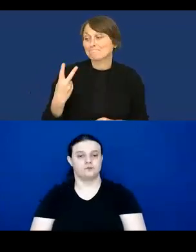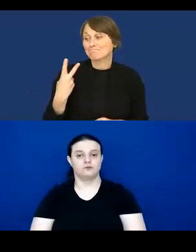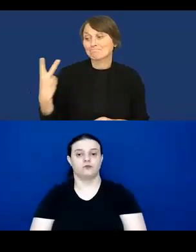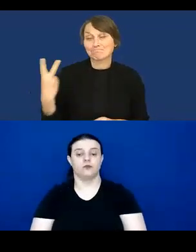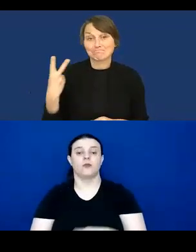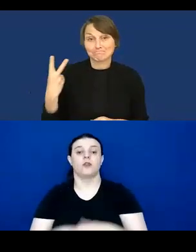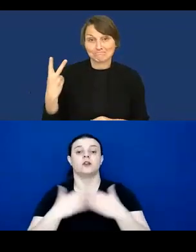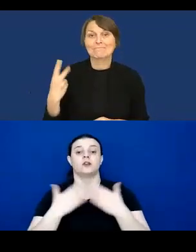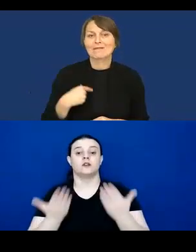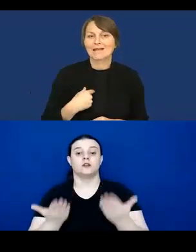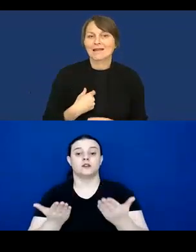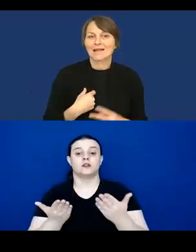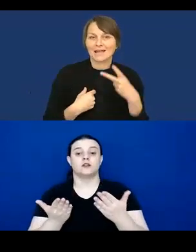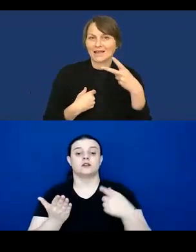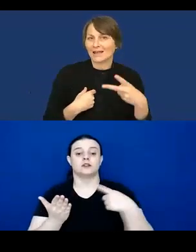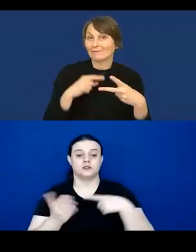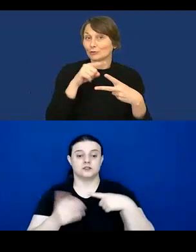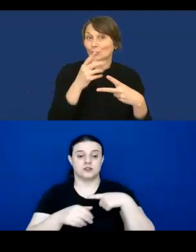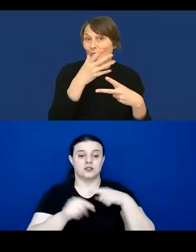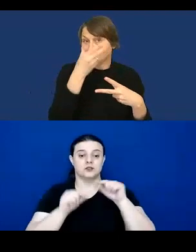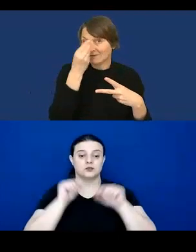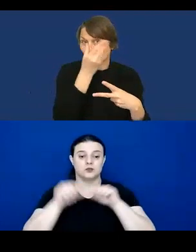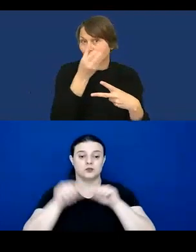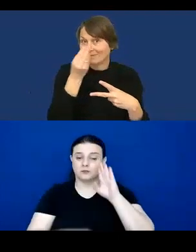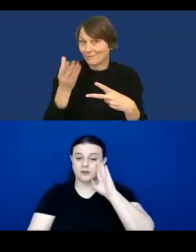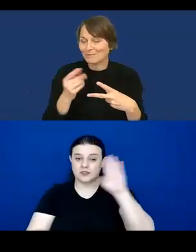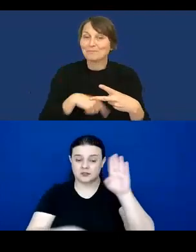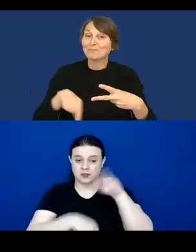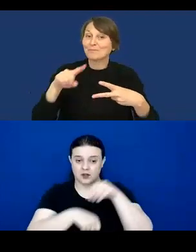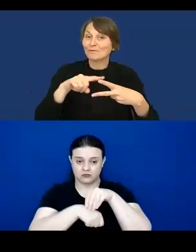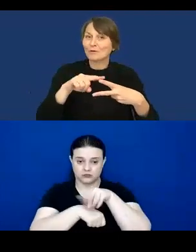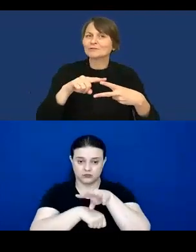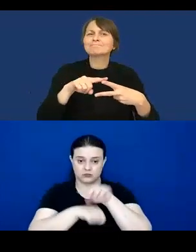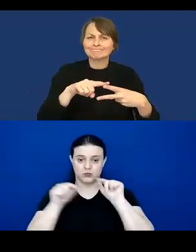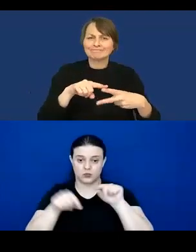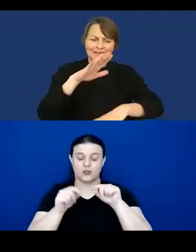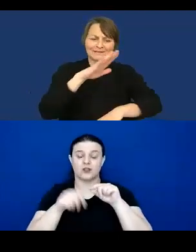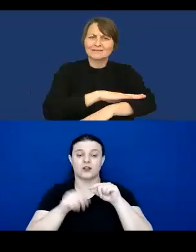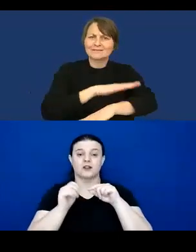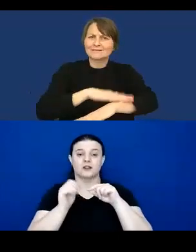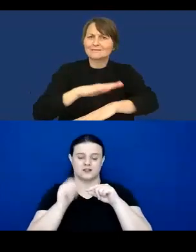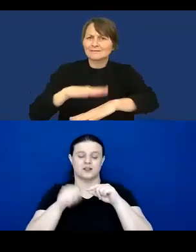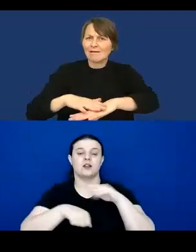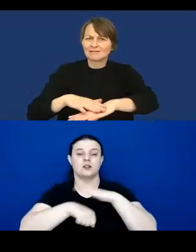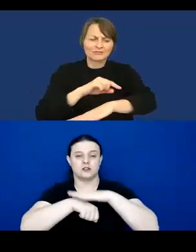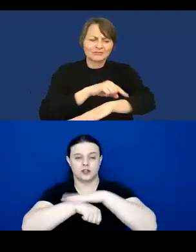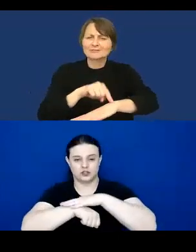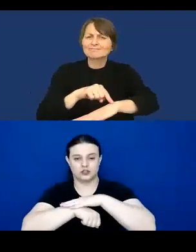be two main messages. And the first is that touch perception is not veridical, and that means